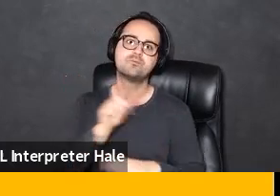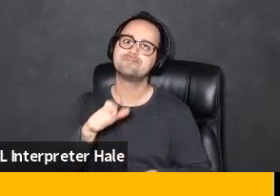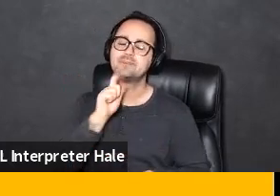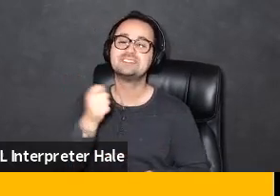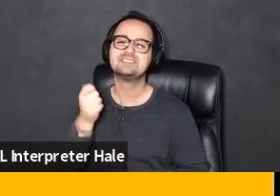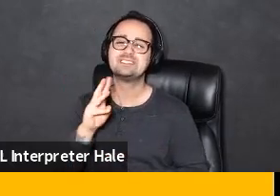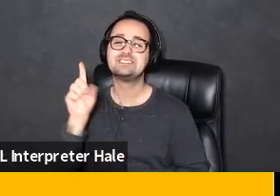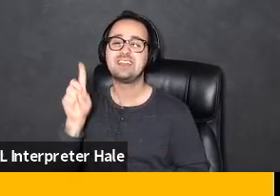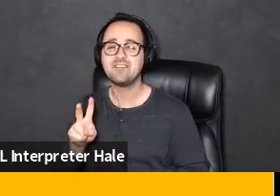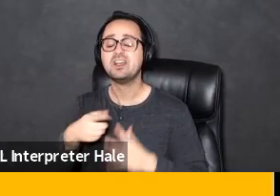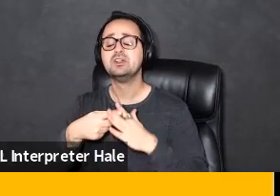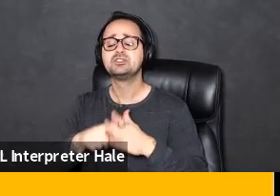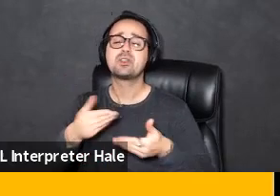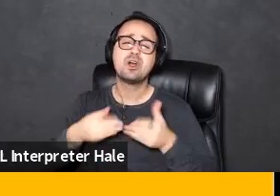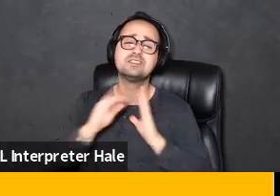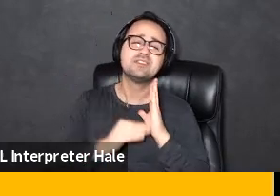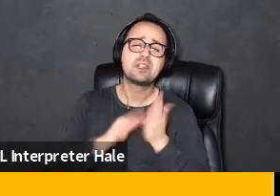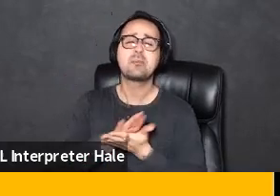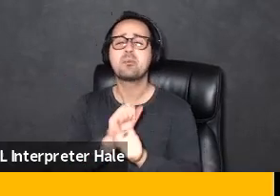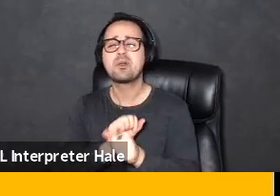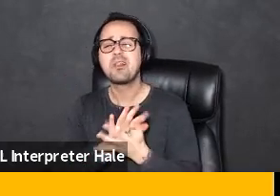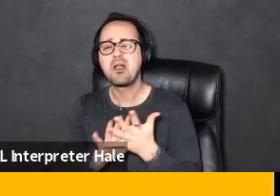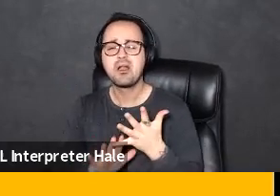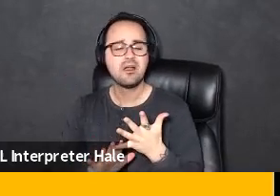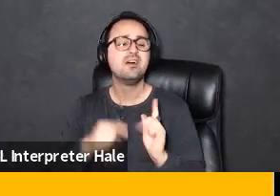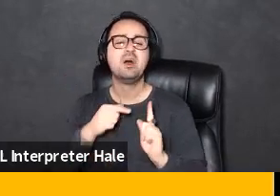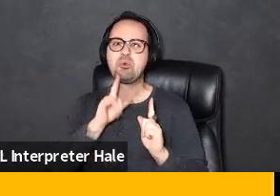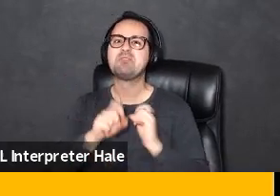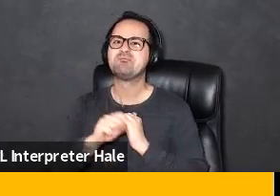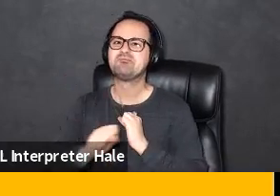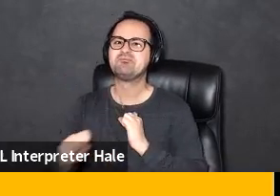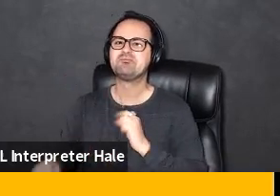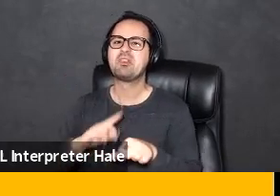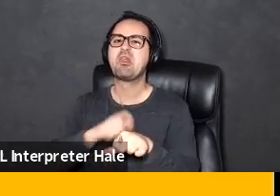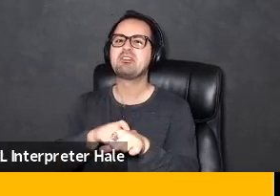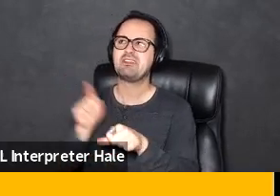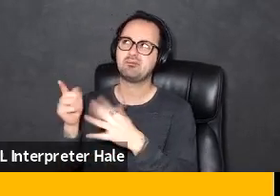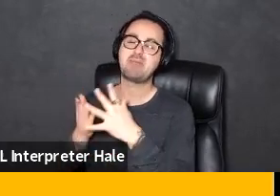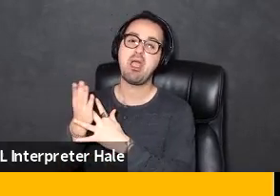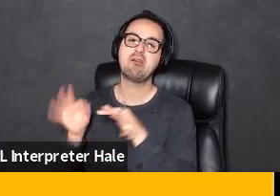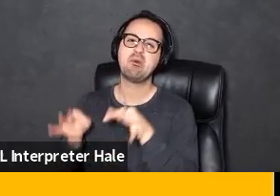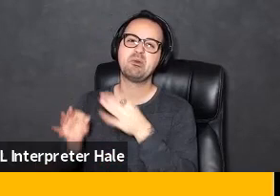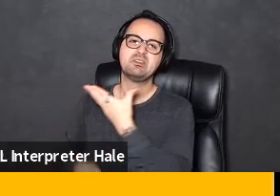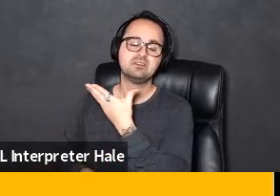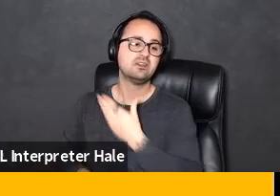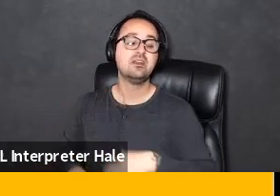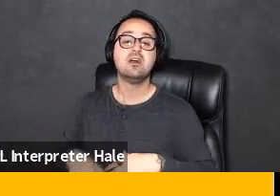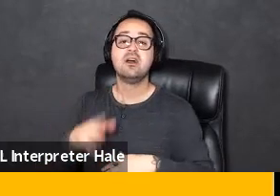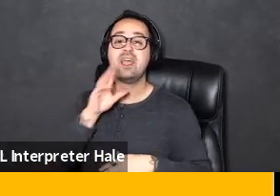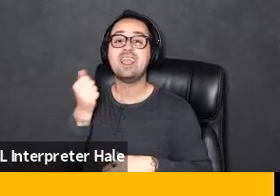the paperwork and all that you need to go through, because it's going to take a while to get through the system. 18, they become an